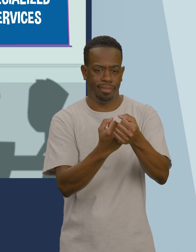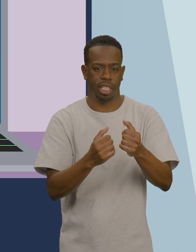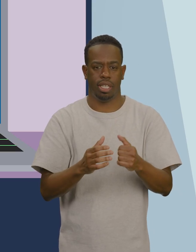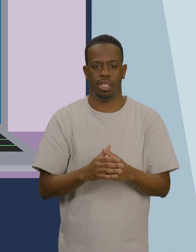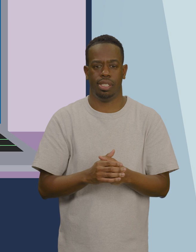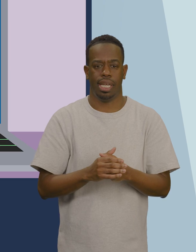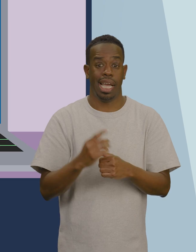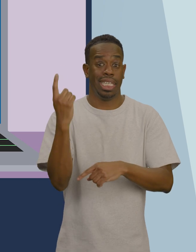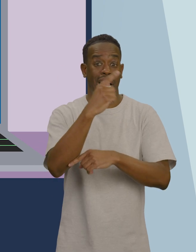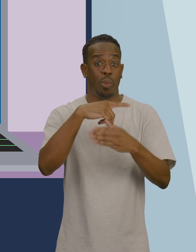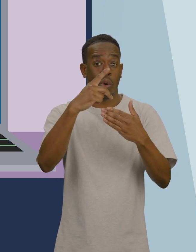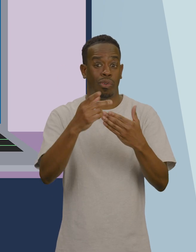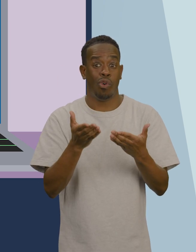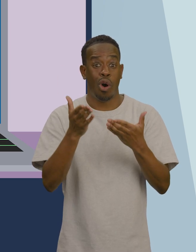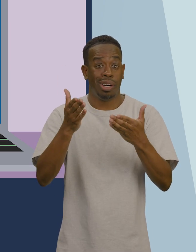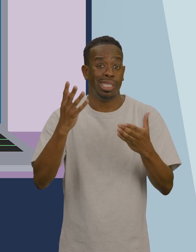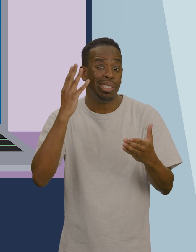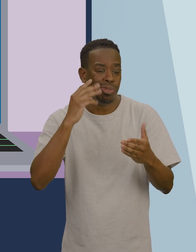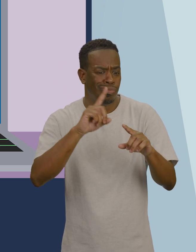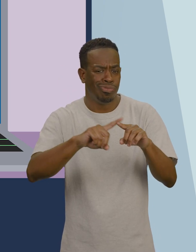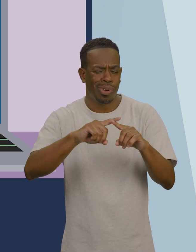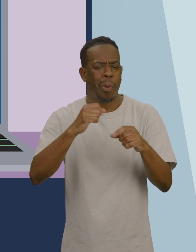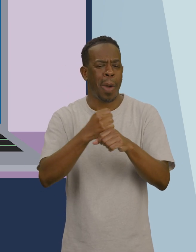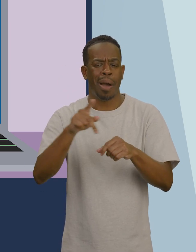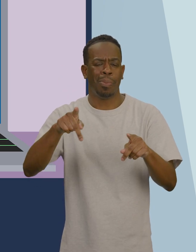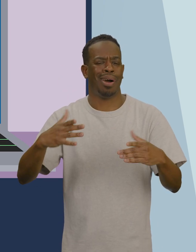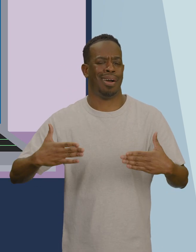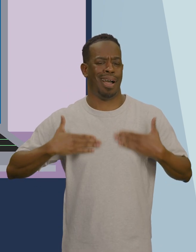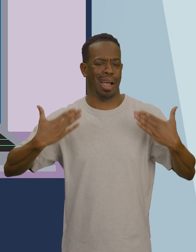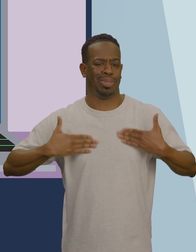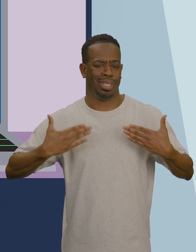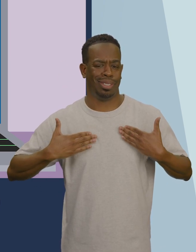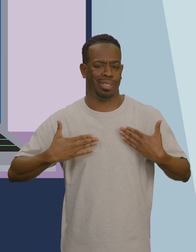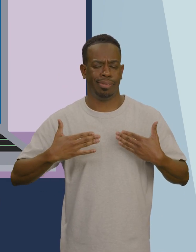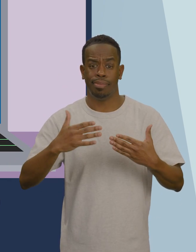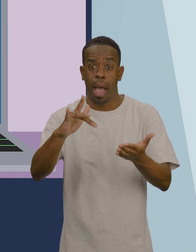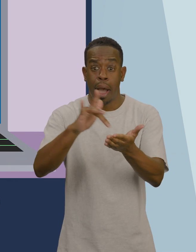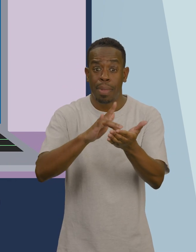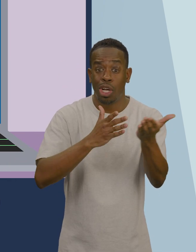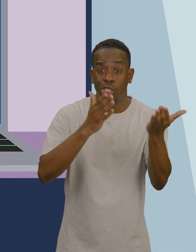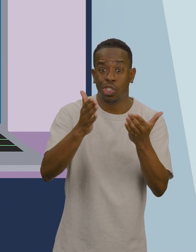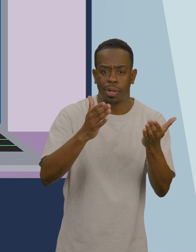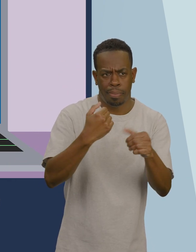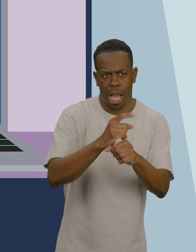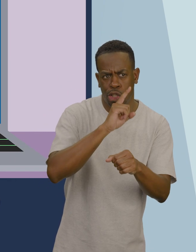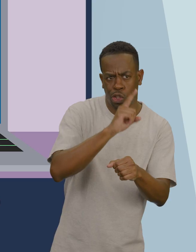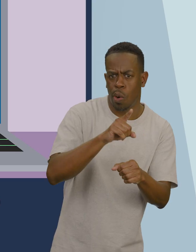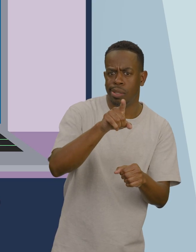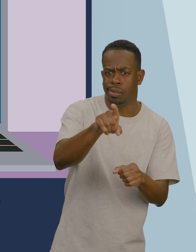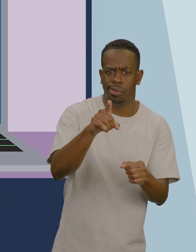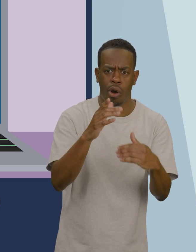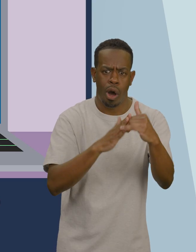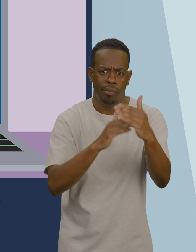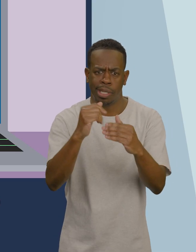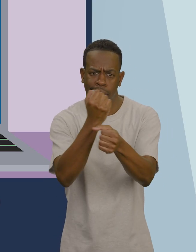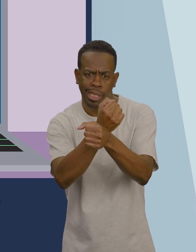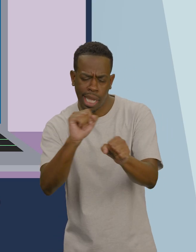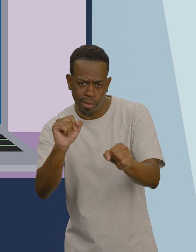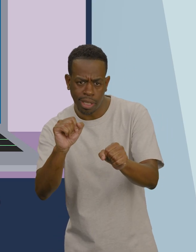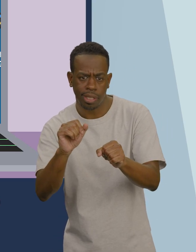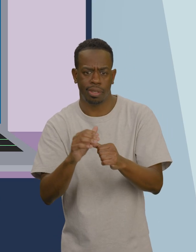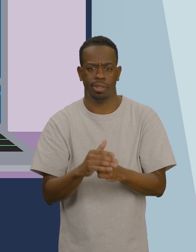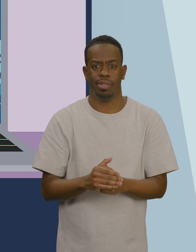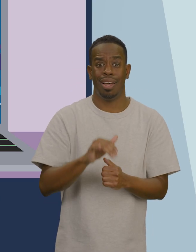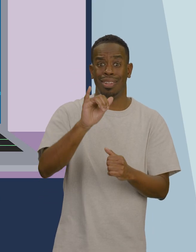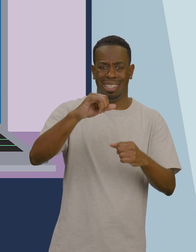needs. Day programs offer experiences that can bring joy to many people, specialized medical services can help ensure your comfort and